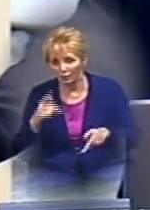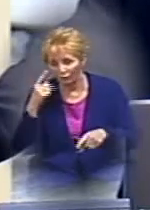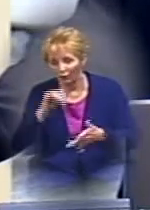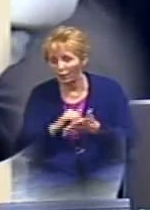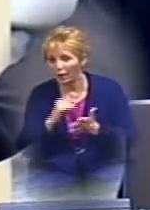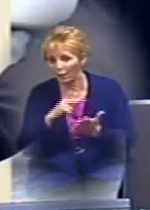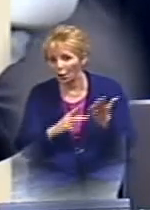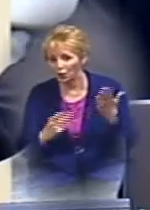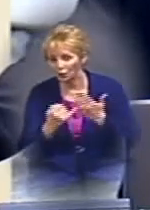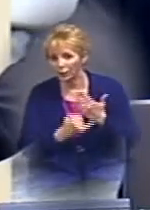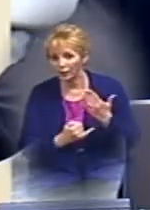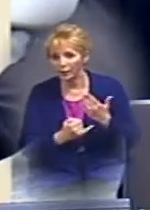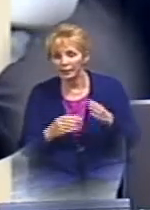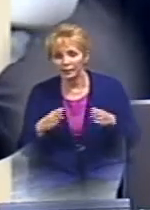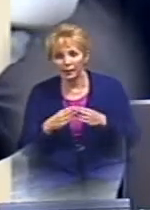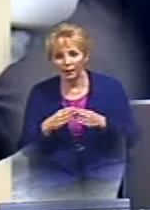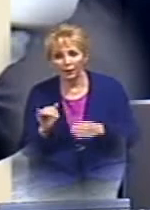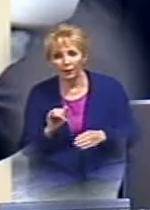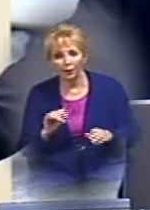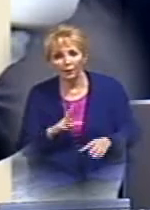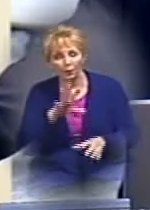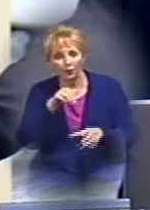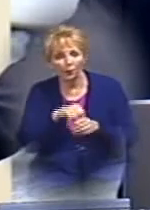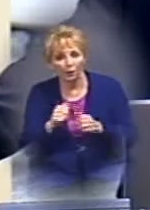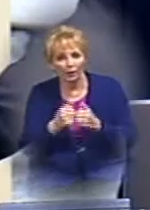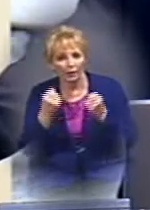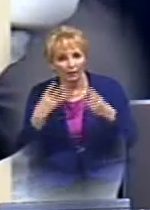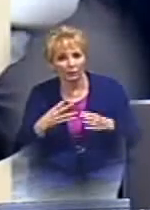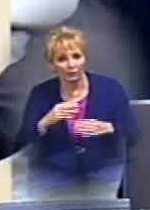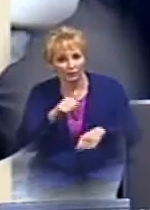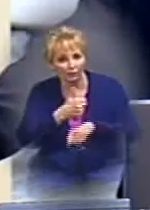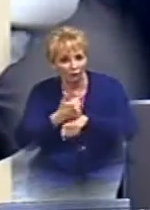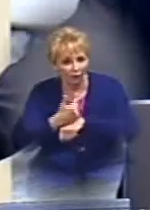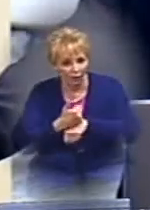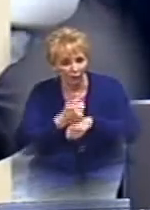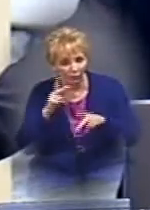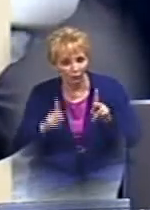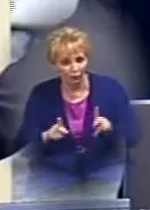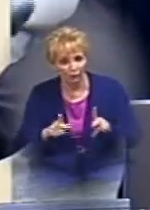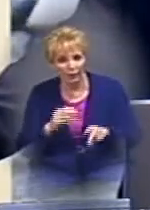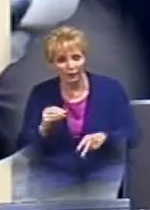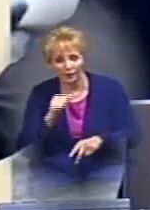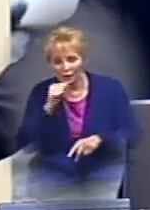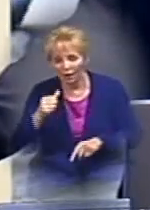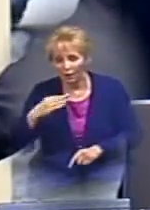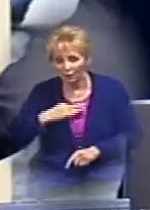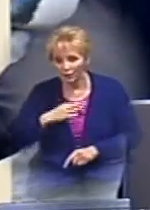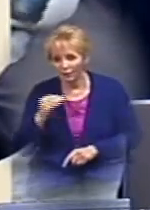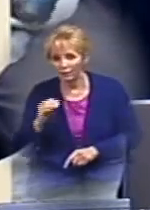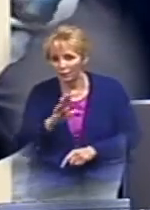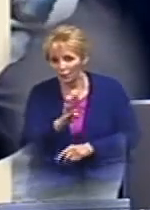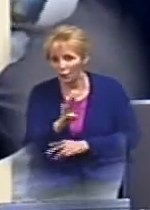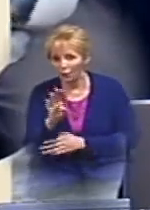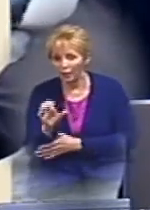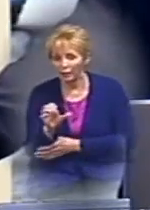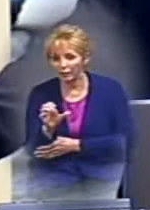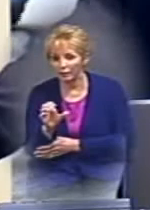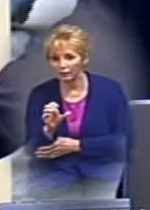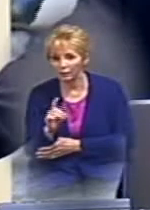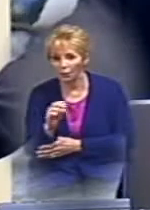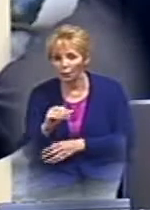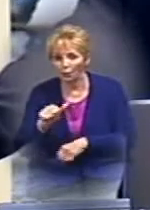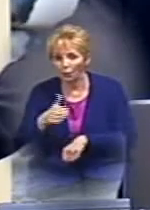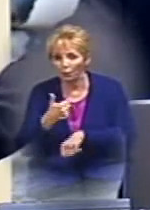project. The city has also participated with numerous developers and nonprofits and with Burke County to